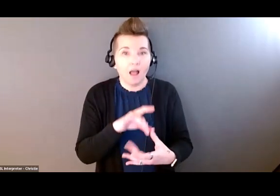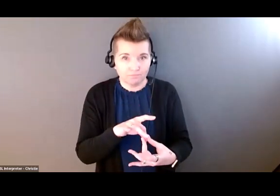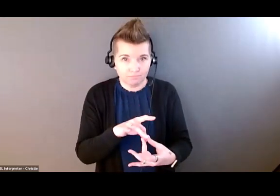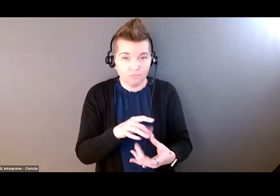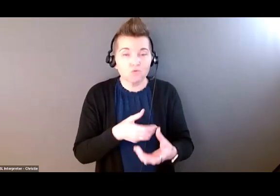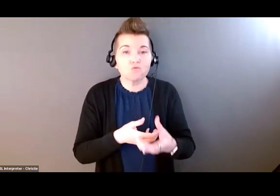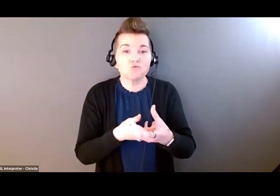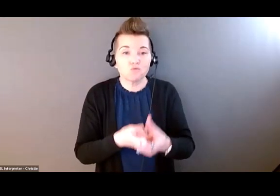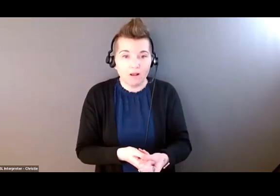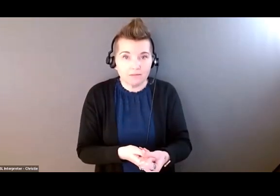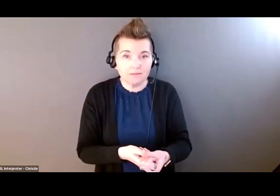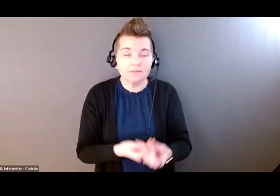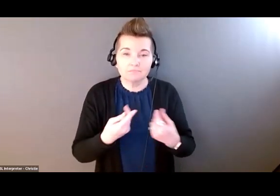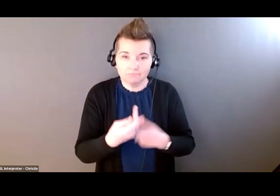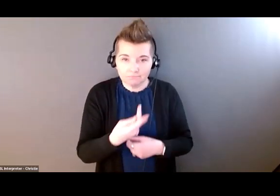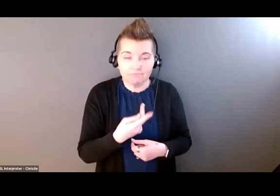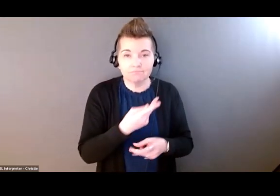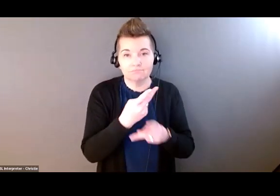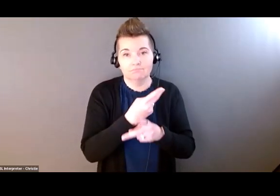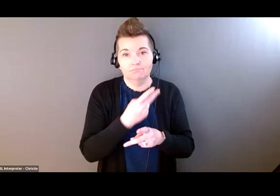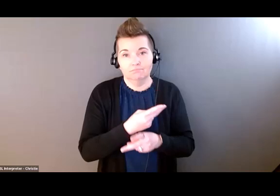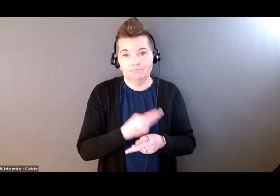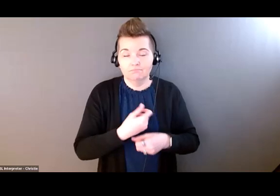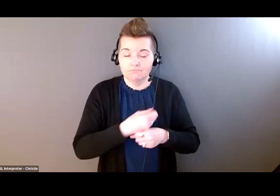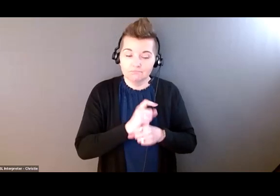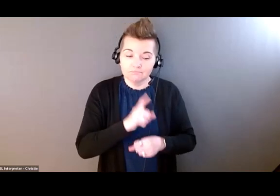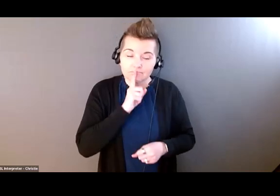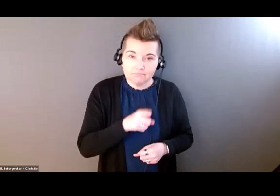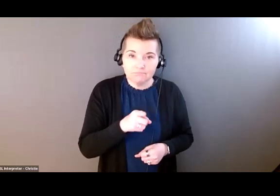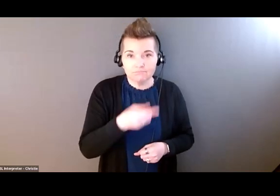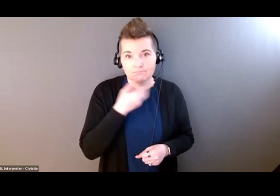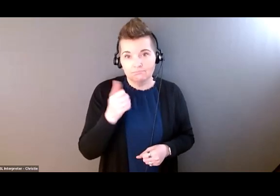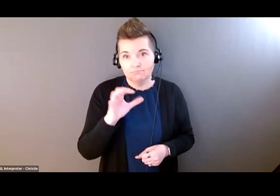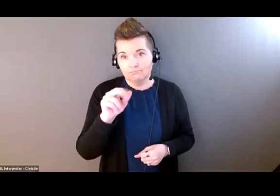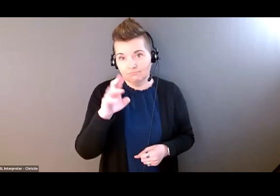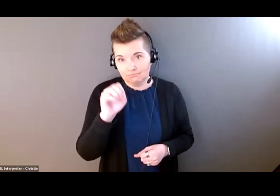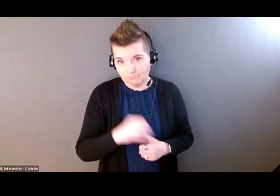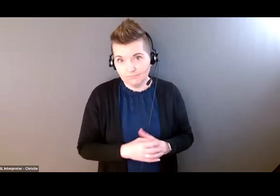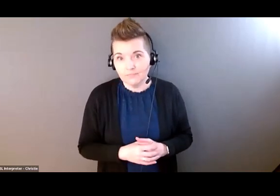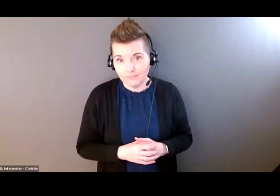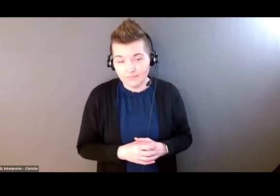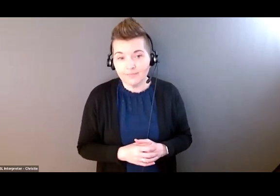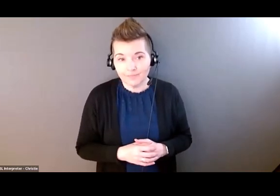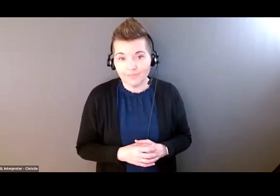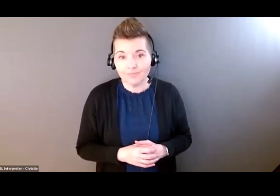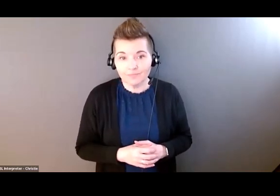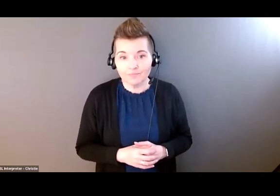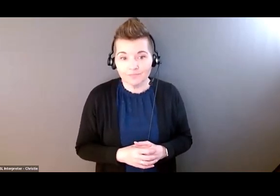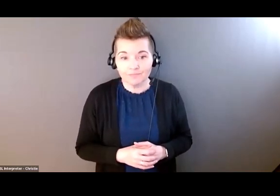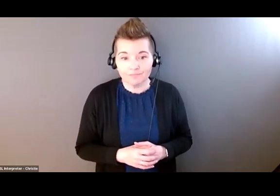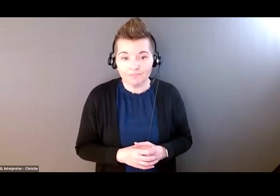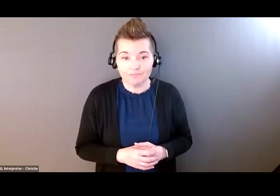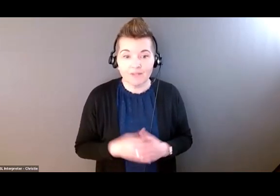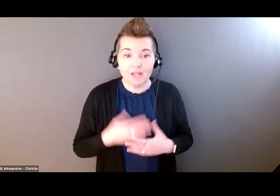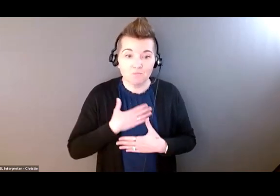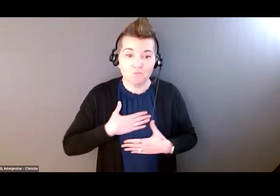means changing how sometimes things have always been done, and change can be